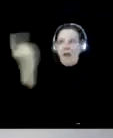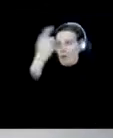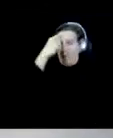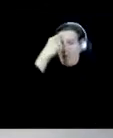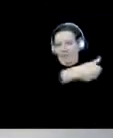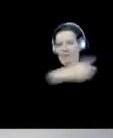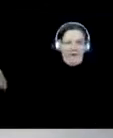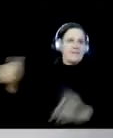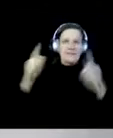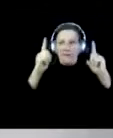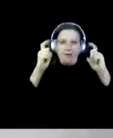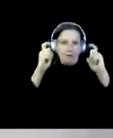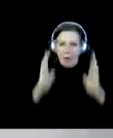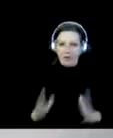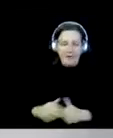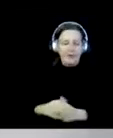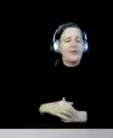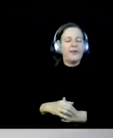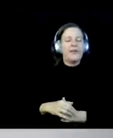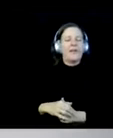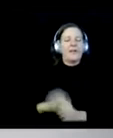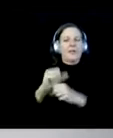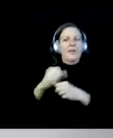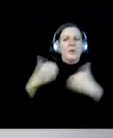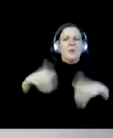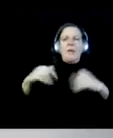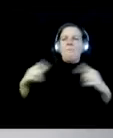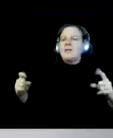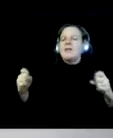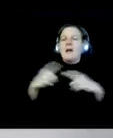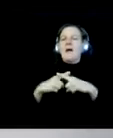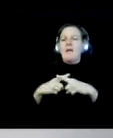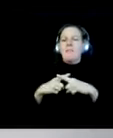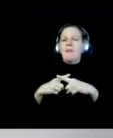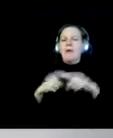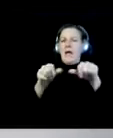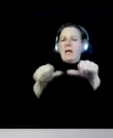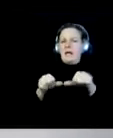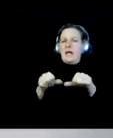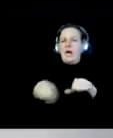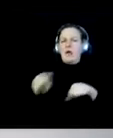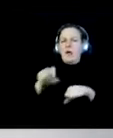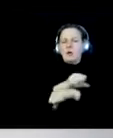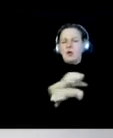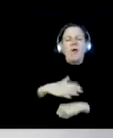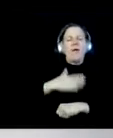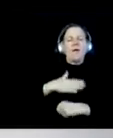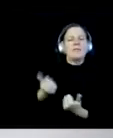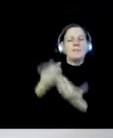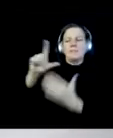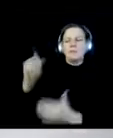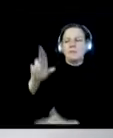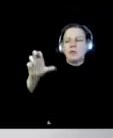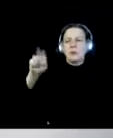and it makes it a very complicated landscape to work within. So I'm glad that you brought up the Lauren Berlant and